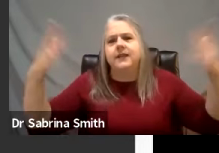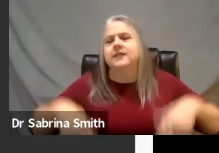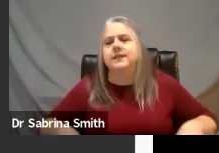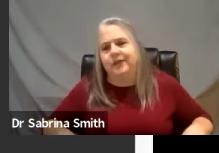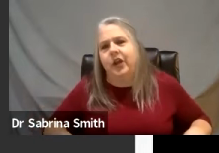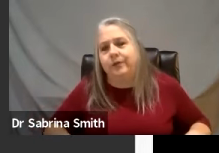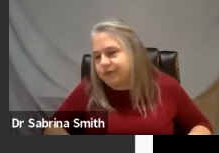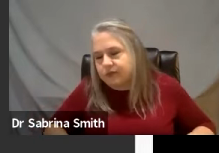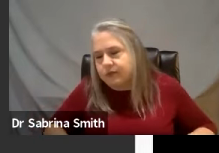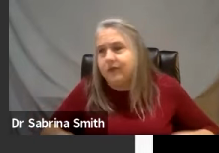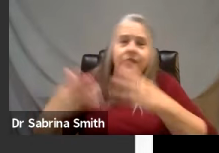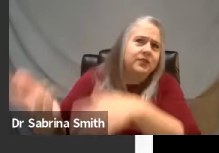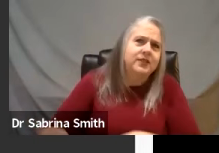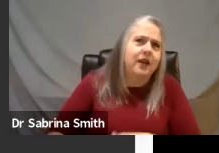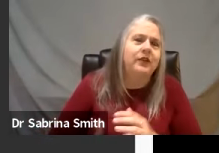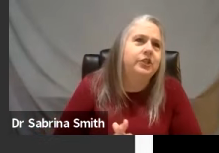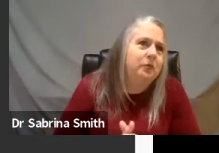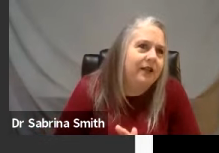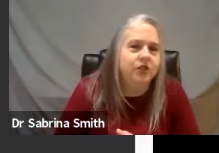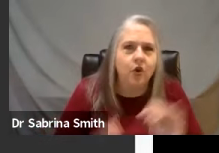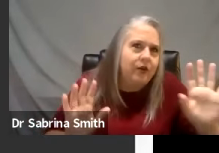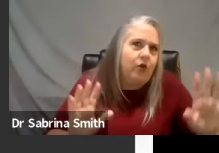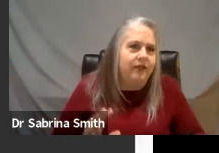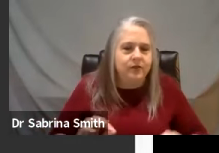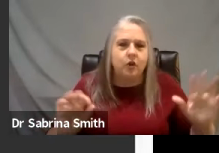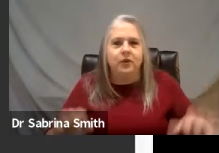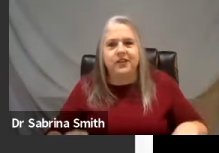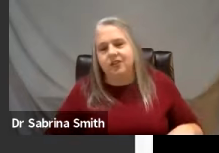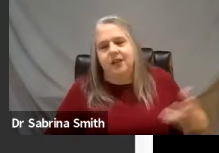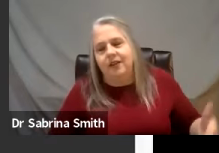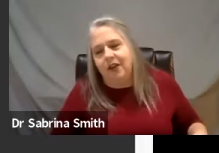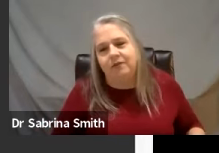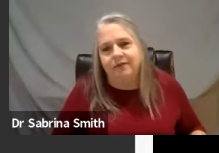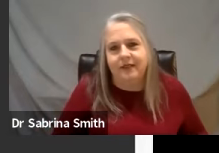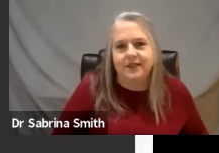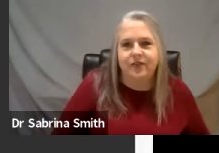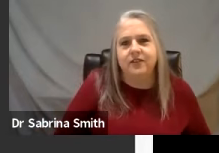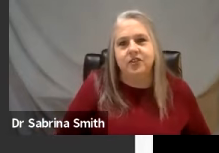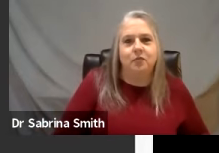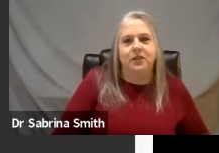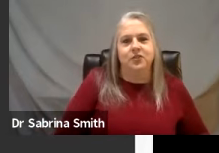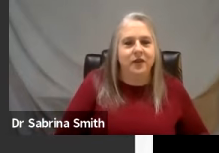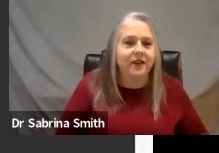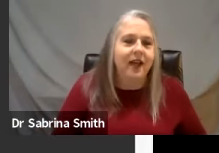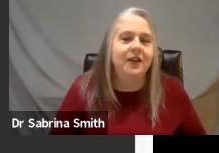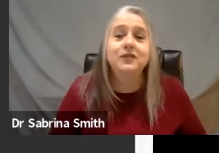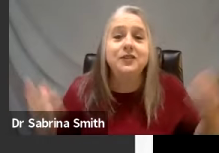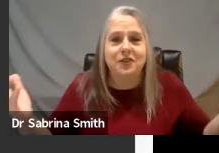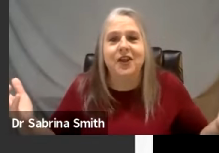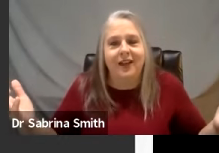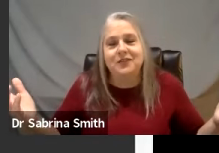accents, you know, this is not really too bad. Story Nori, they talk British, you know, that's fun to talk British, but